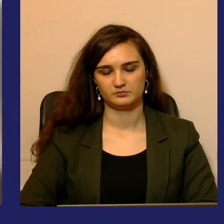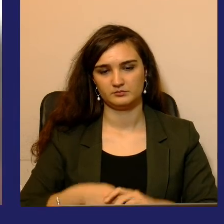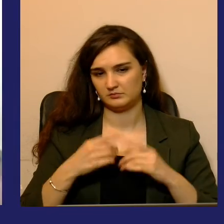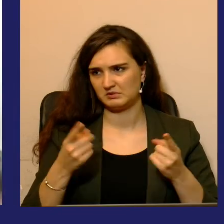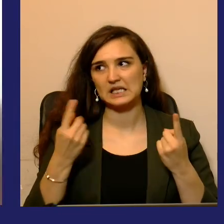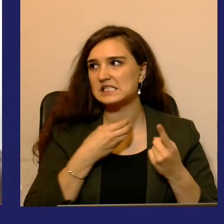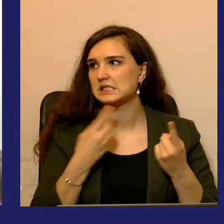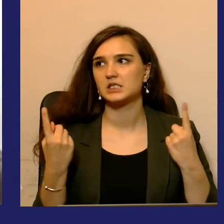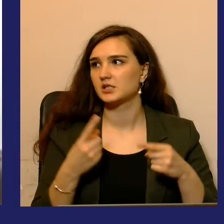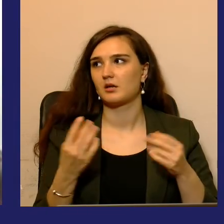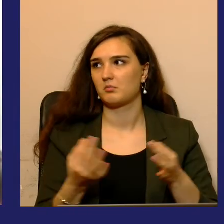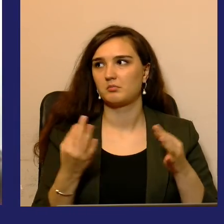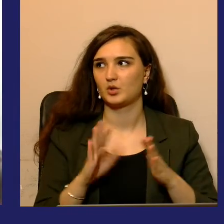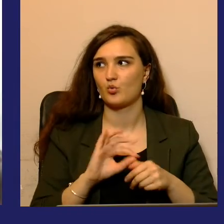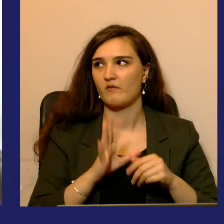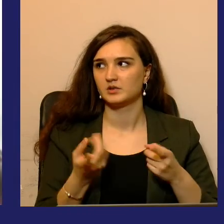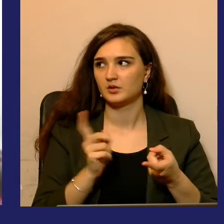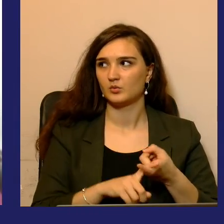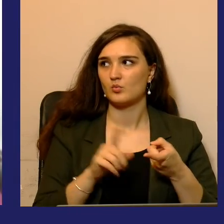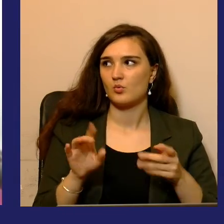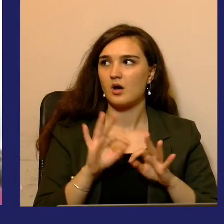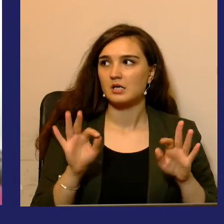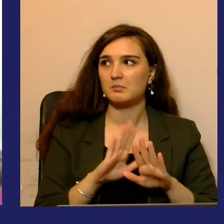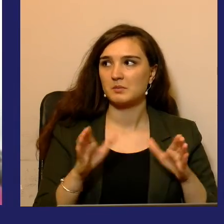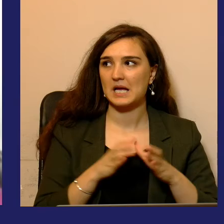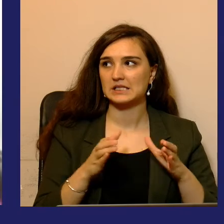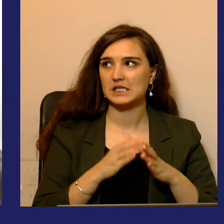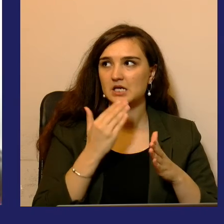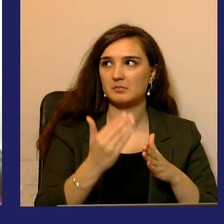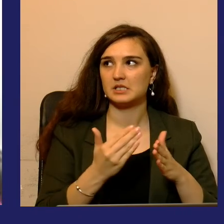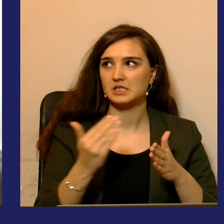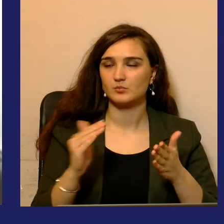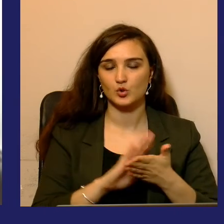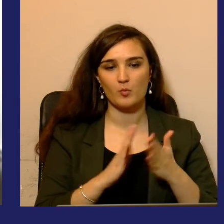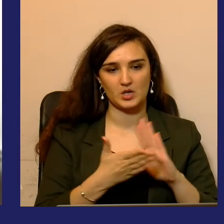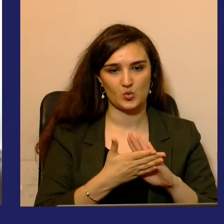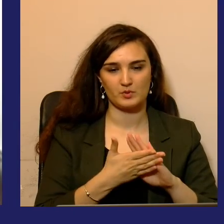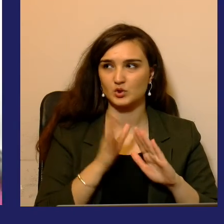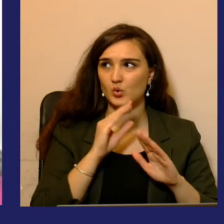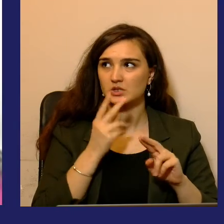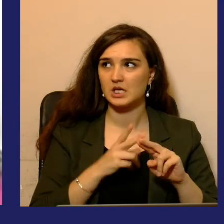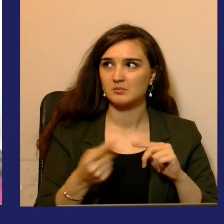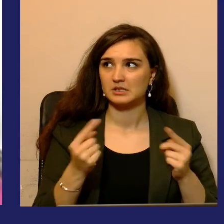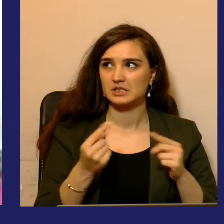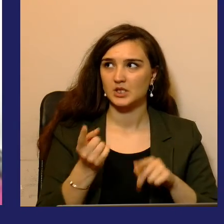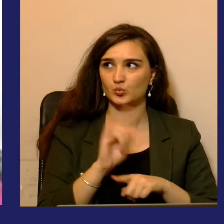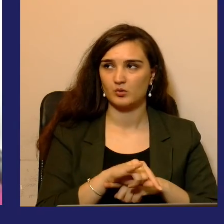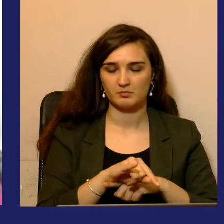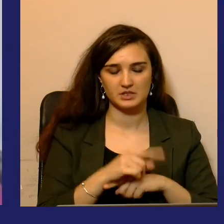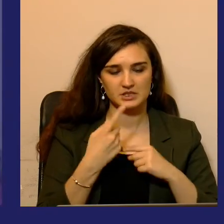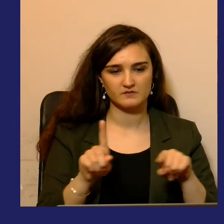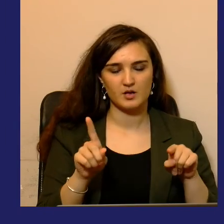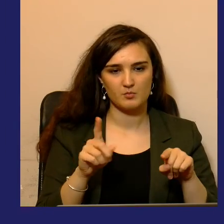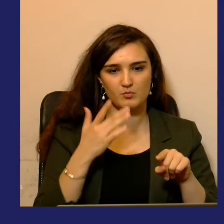in a situation where they cheat on each other. They cheat on other political actors, such as smaller political